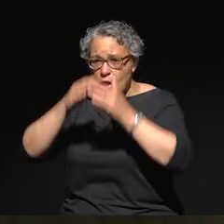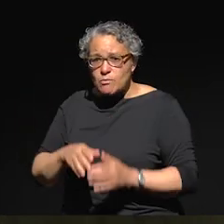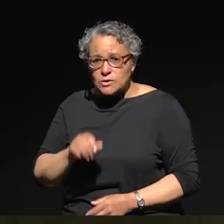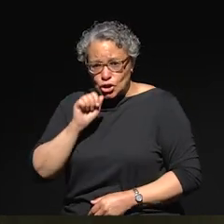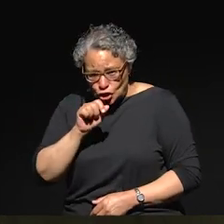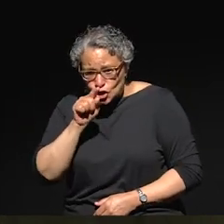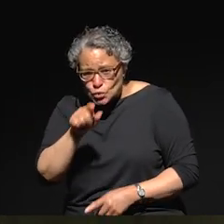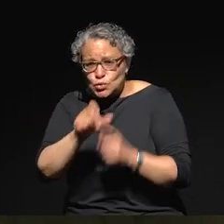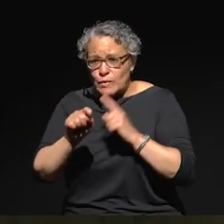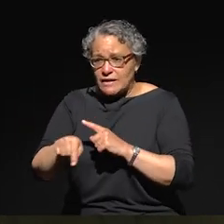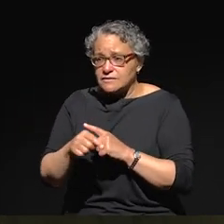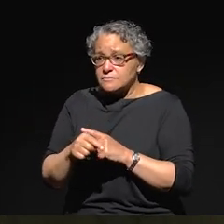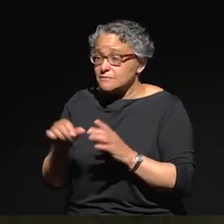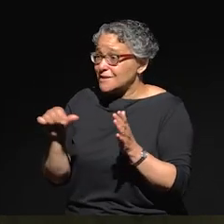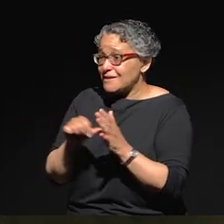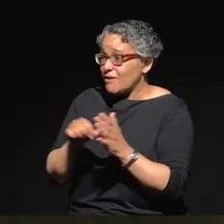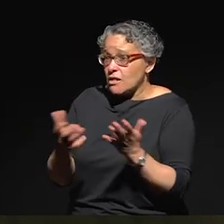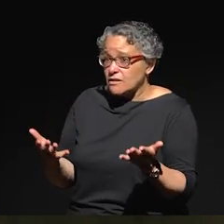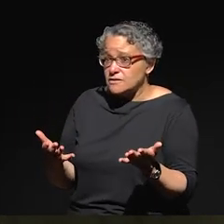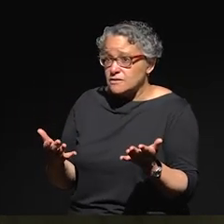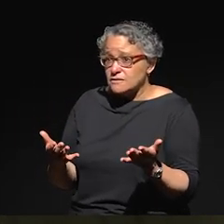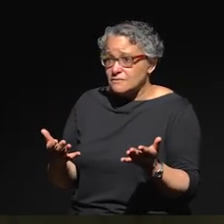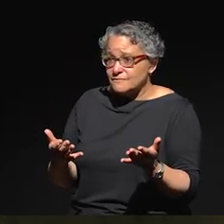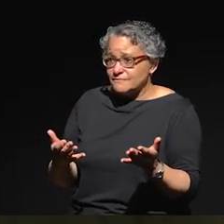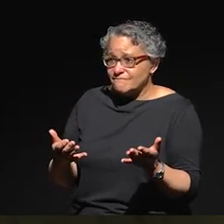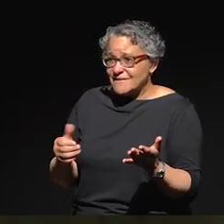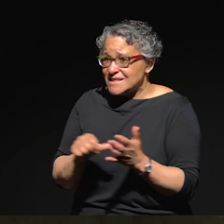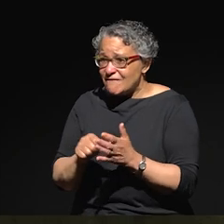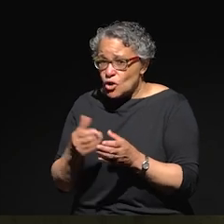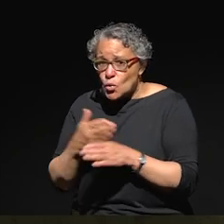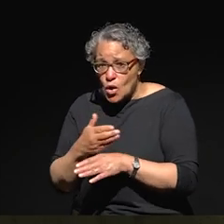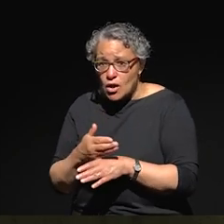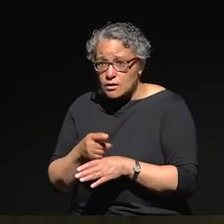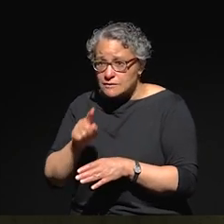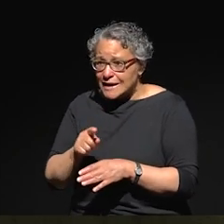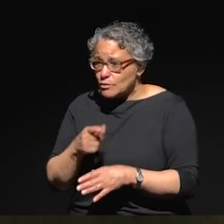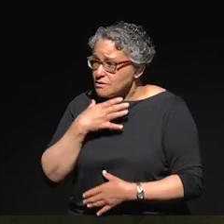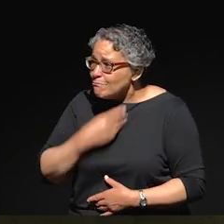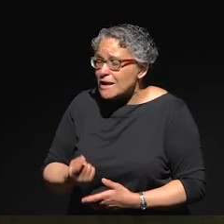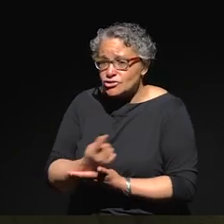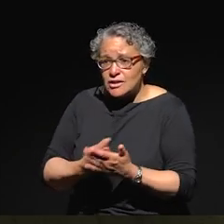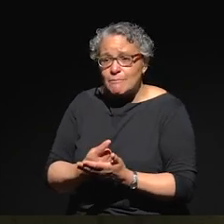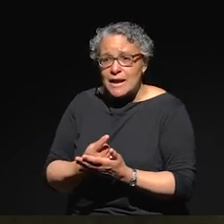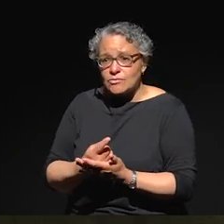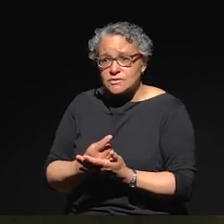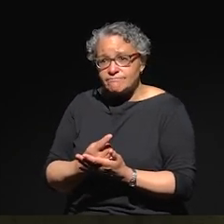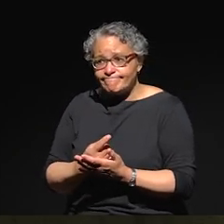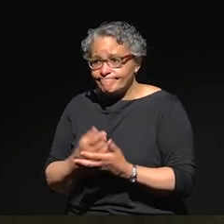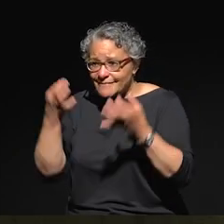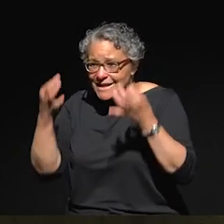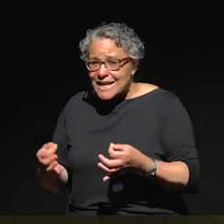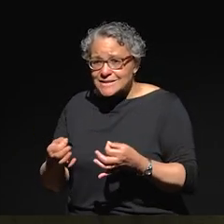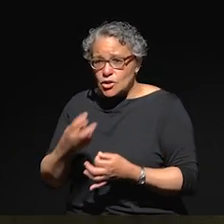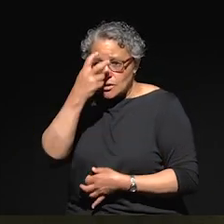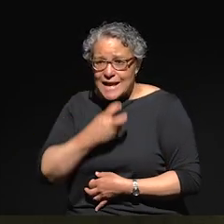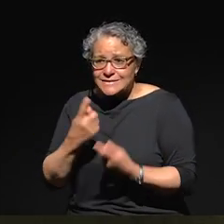a difficult position because, I mean, he was somebody who was passionate about classical antiquity, as many great artists were. I mean, that's was the source of their learning in many